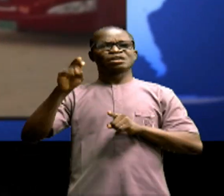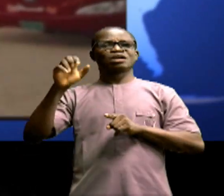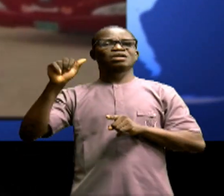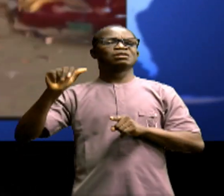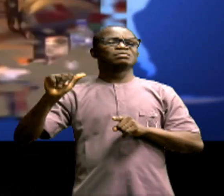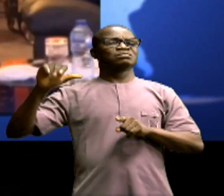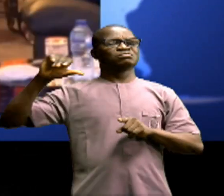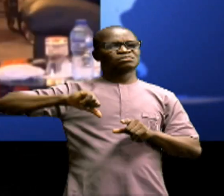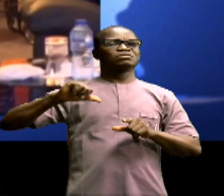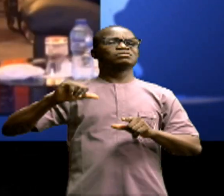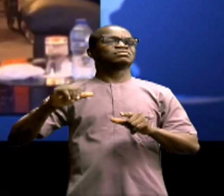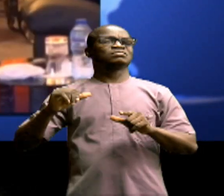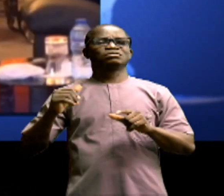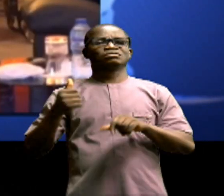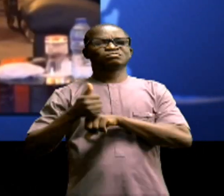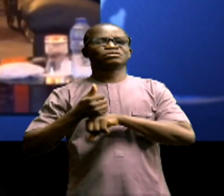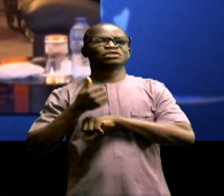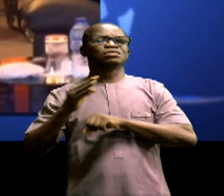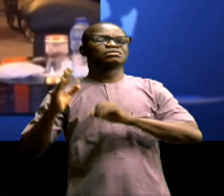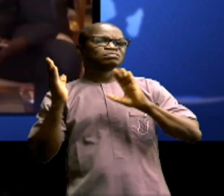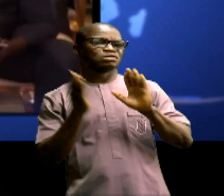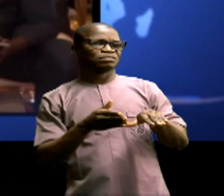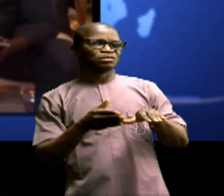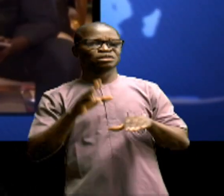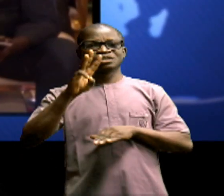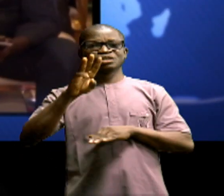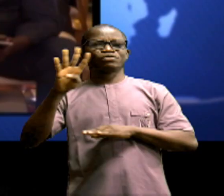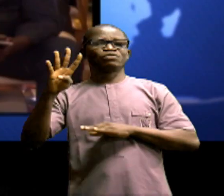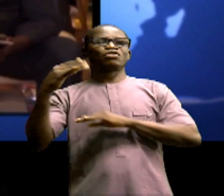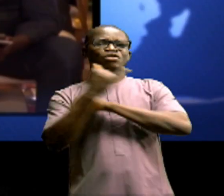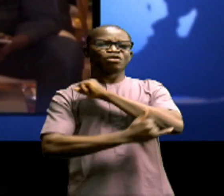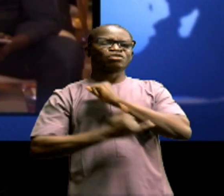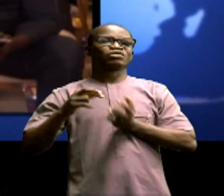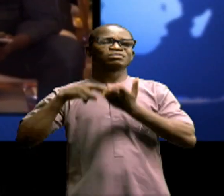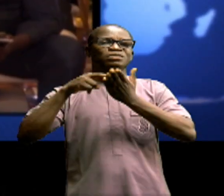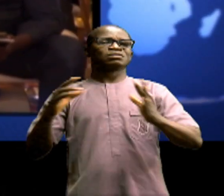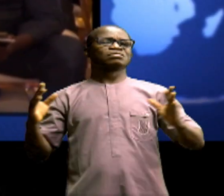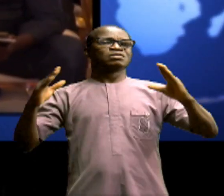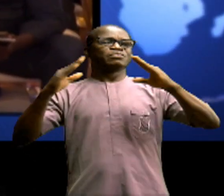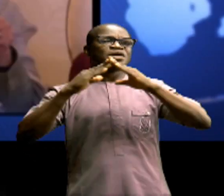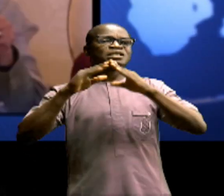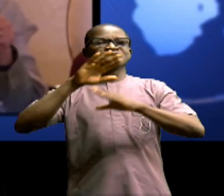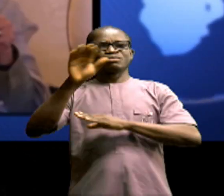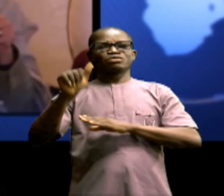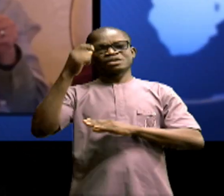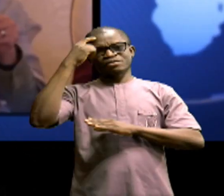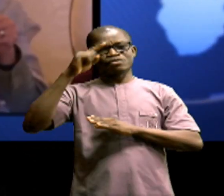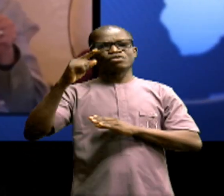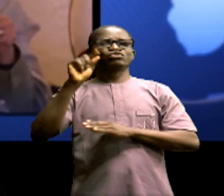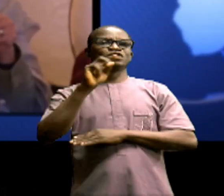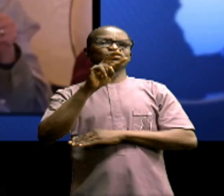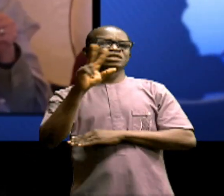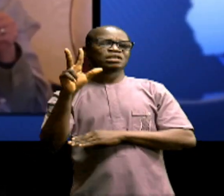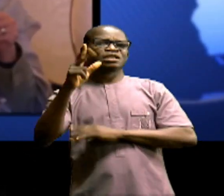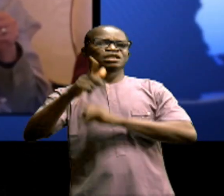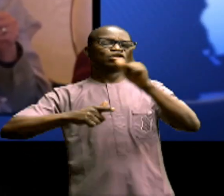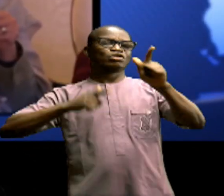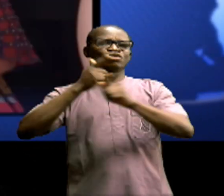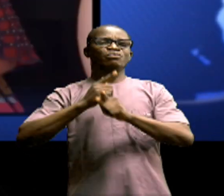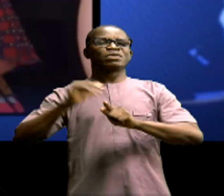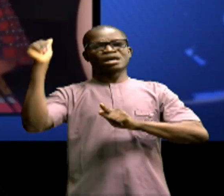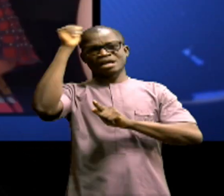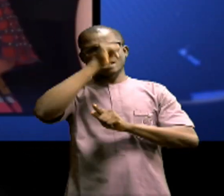abandonment. 64 countries' representatives converge on Abuja for 2023 Global African